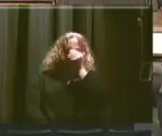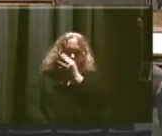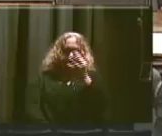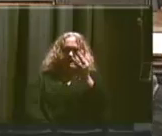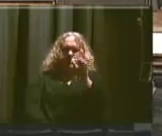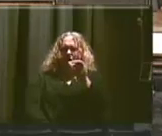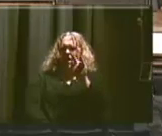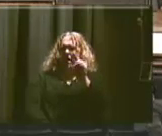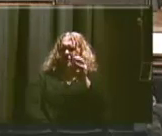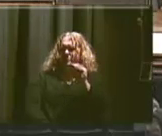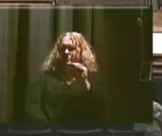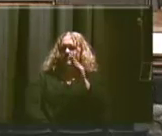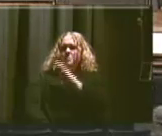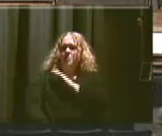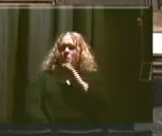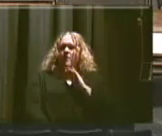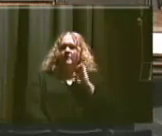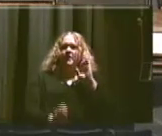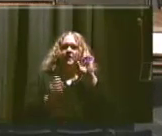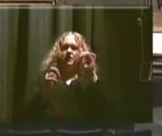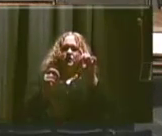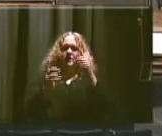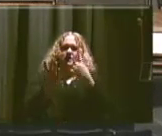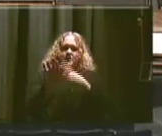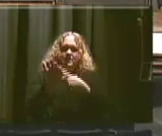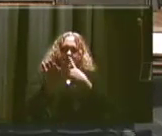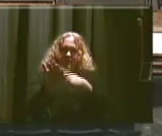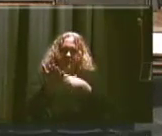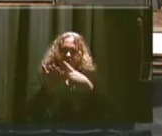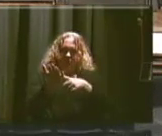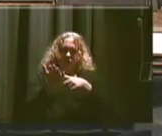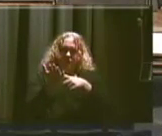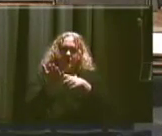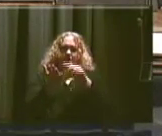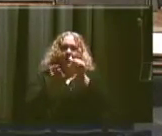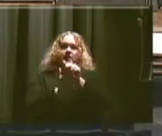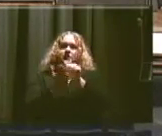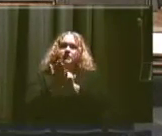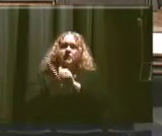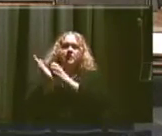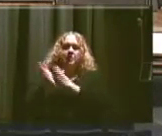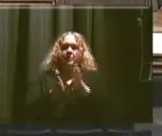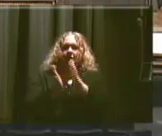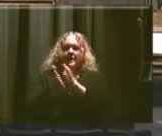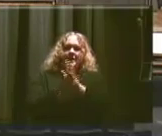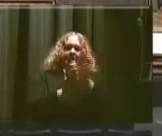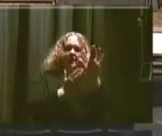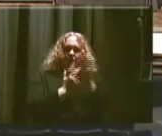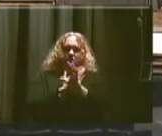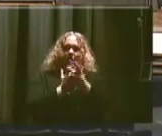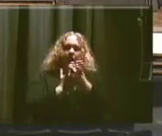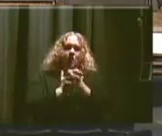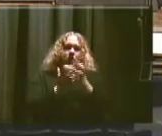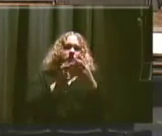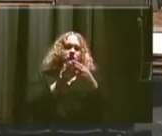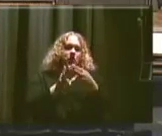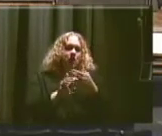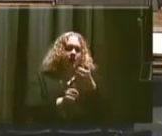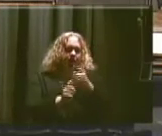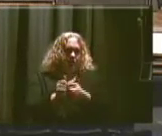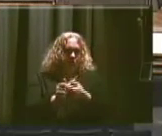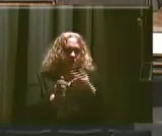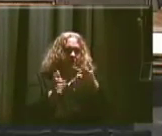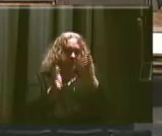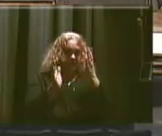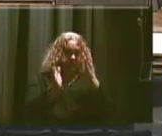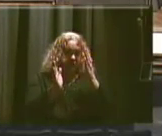of Education discussion agenda planning calendar. I want to call everyone's attention to the